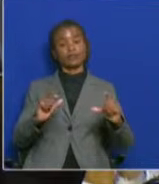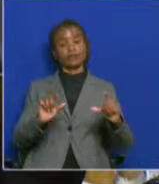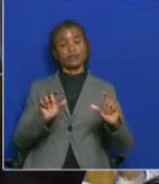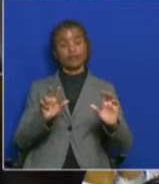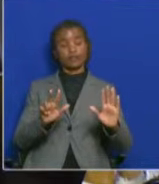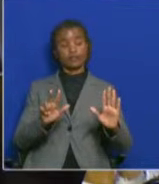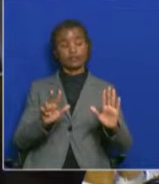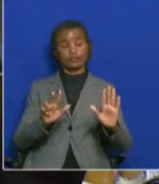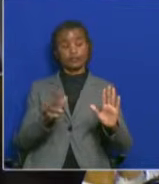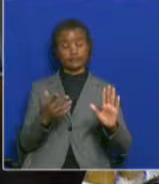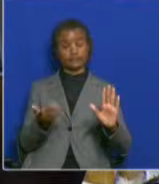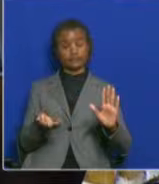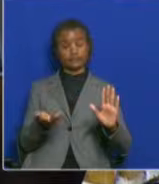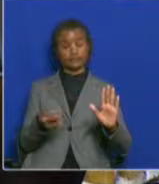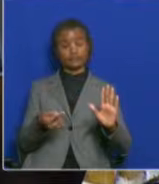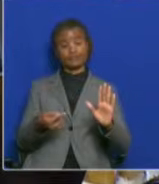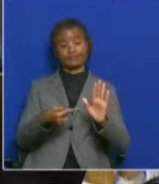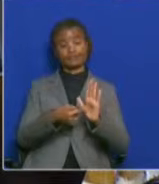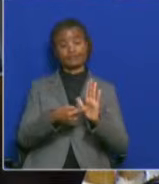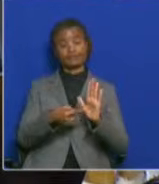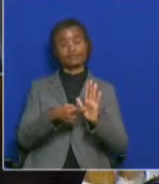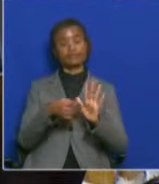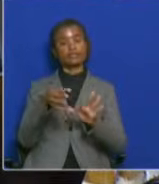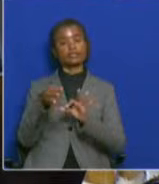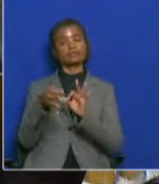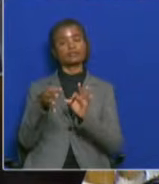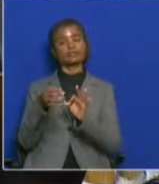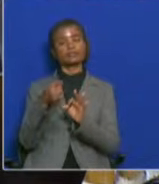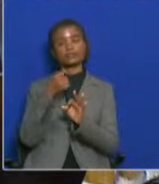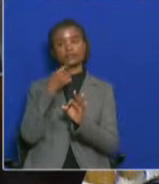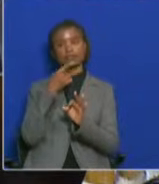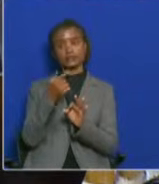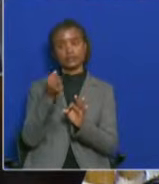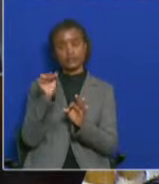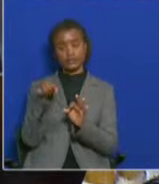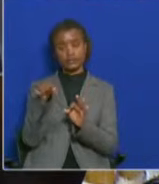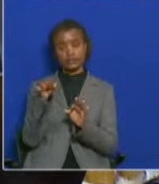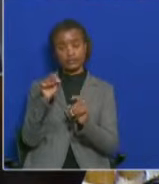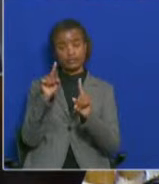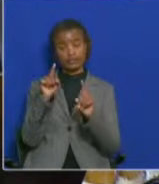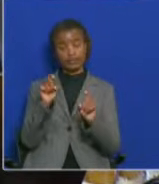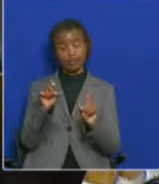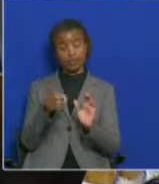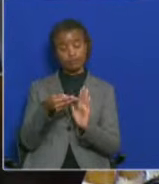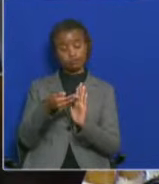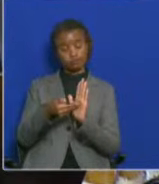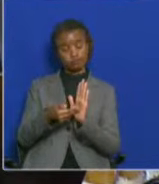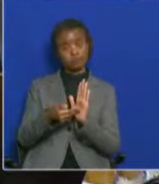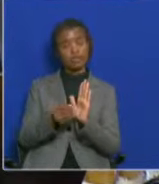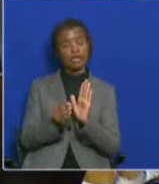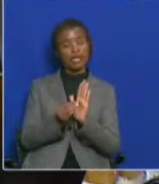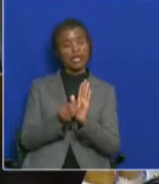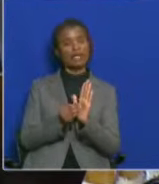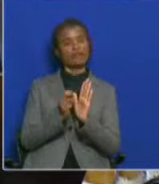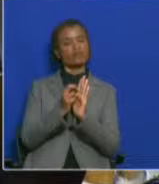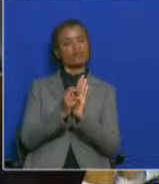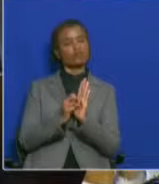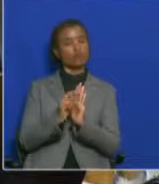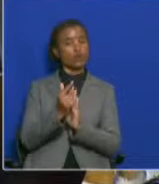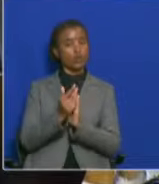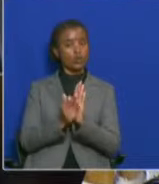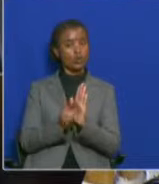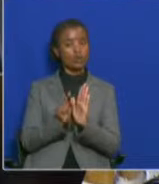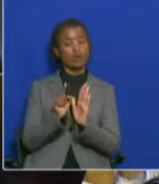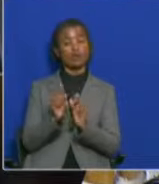where Mr. Mazzotti says, in light of this, in light of these principles, it's hoped that this process will culminate in the company